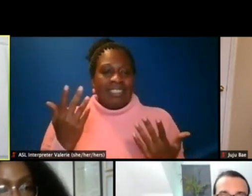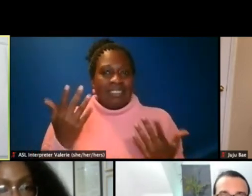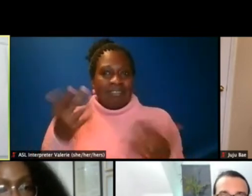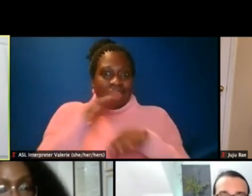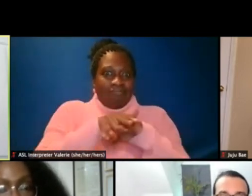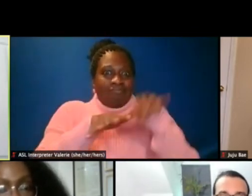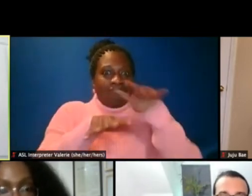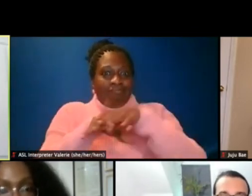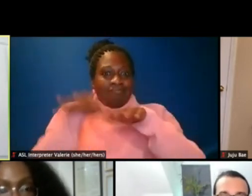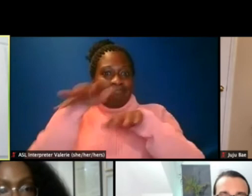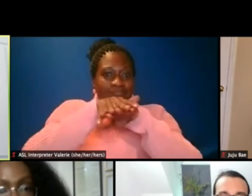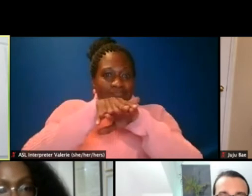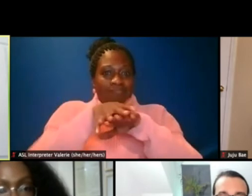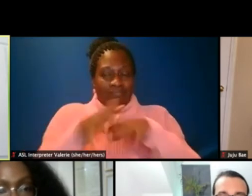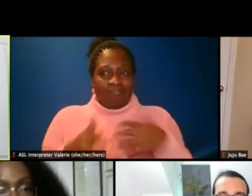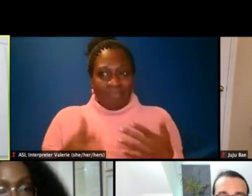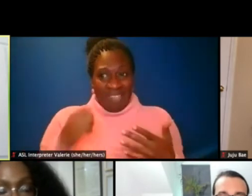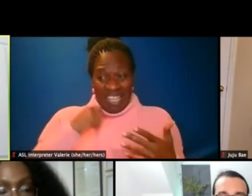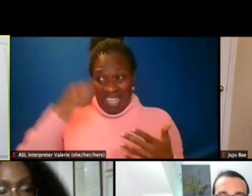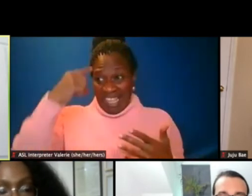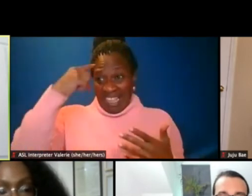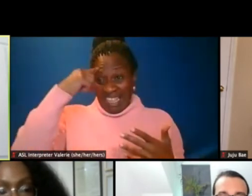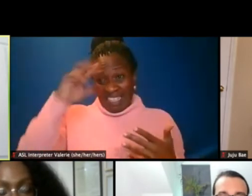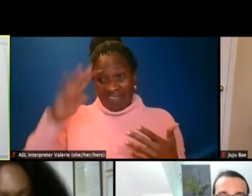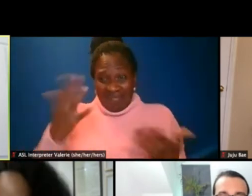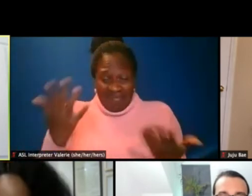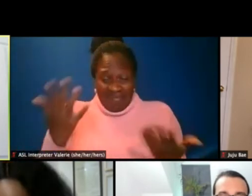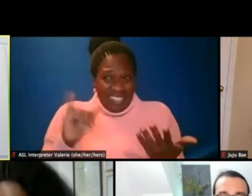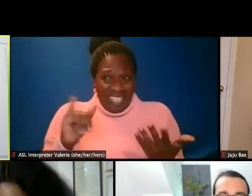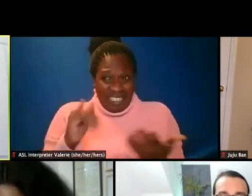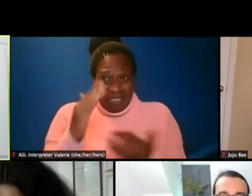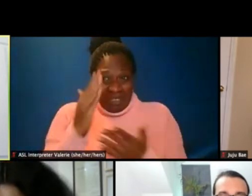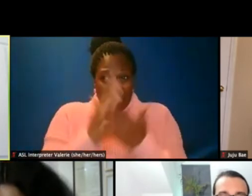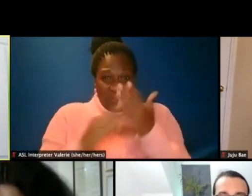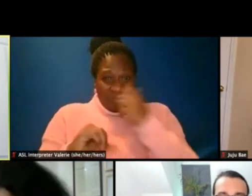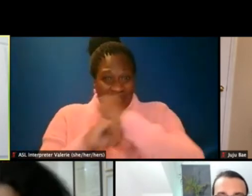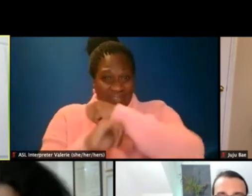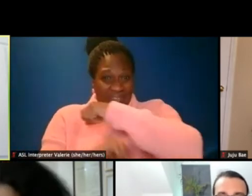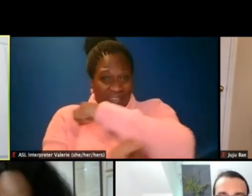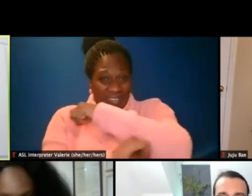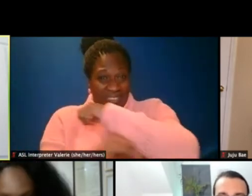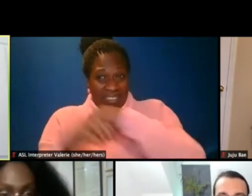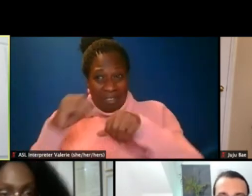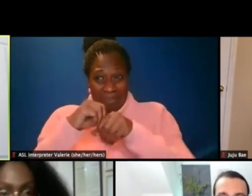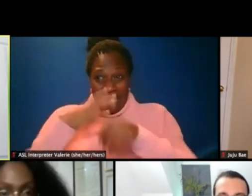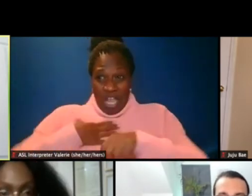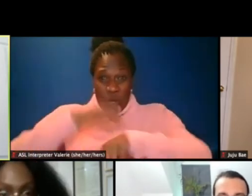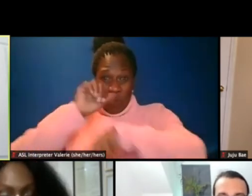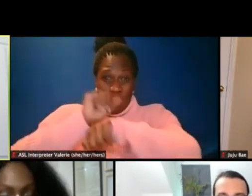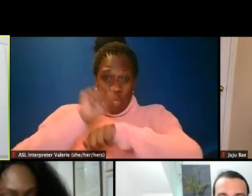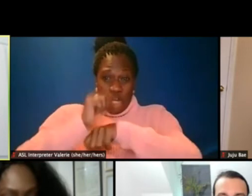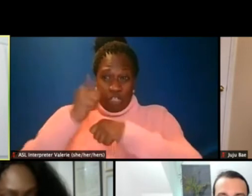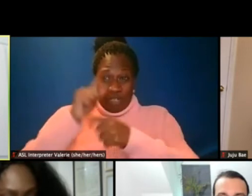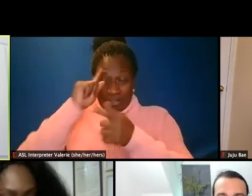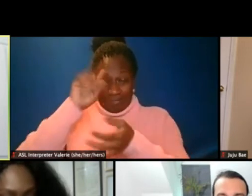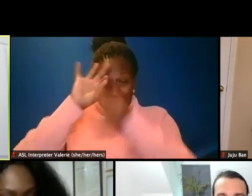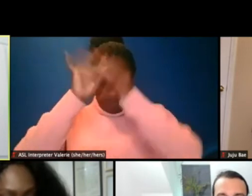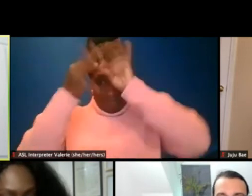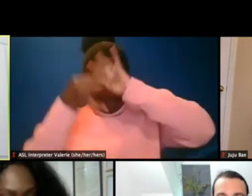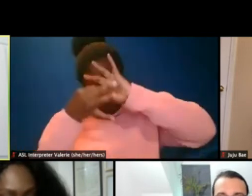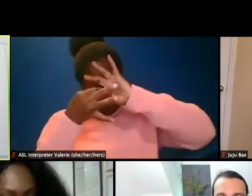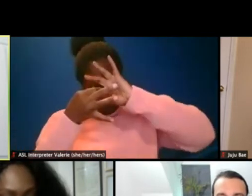So I think that's kind of like the elements that are in my work that I try to interpret